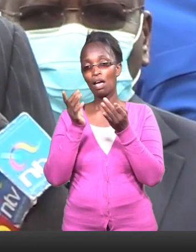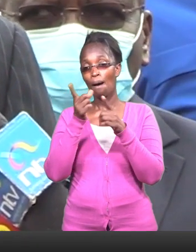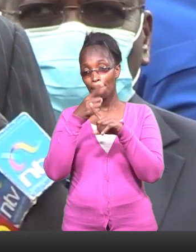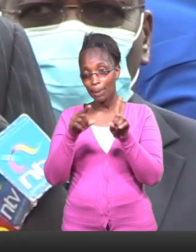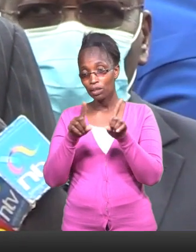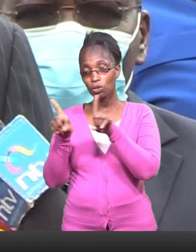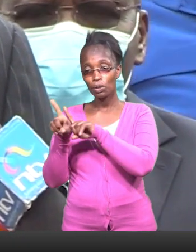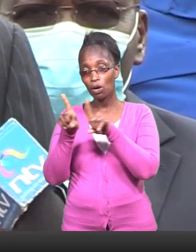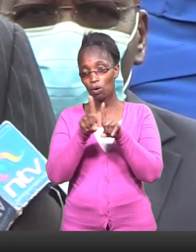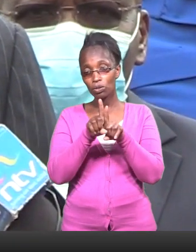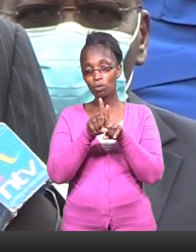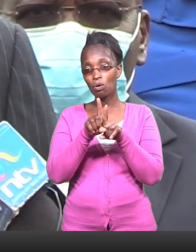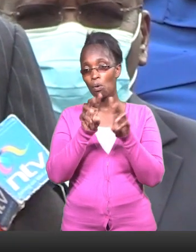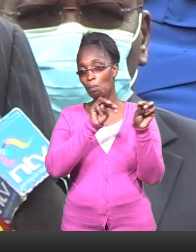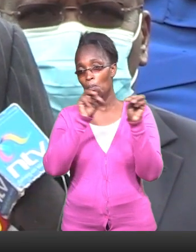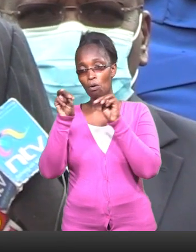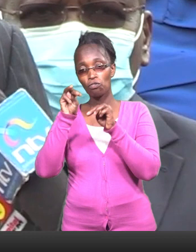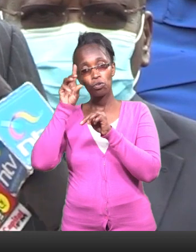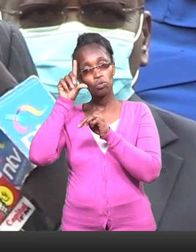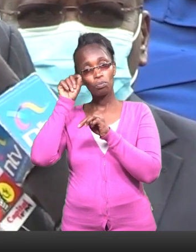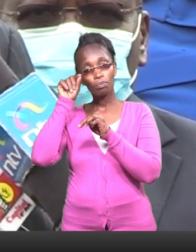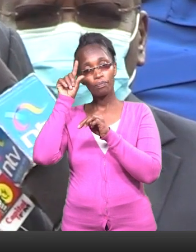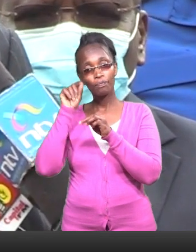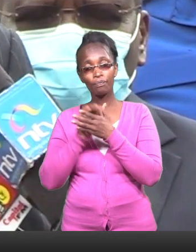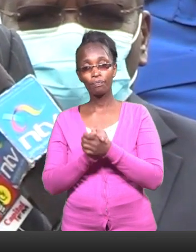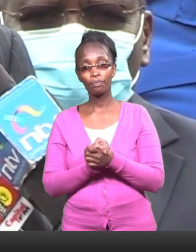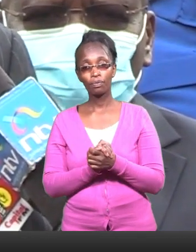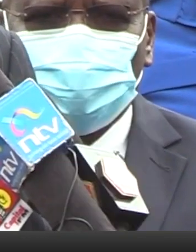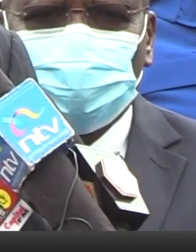But we will also go down to the coast, as you have